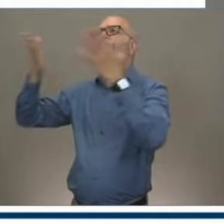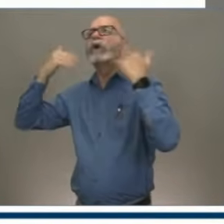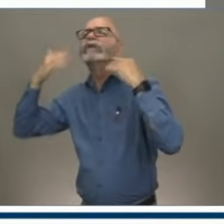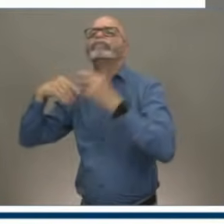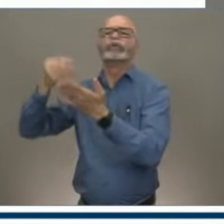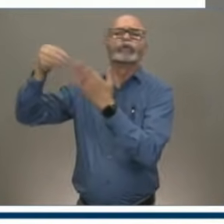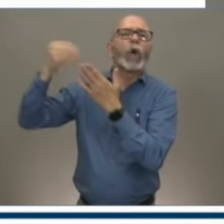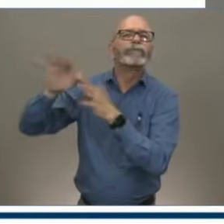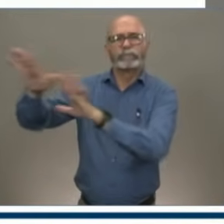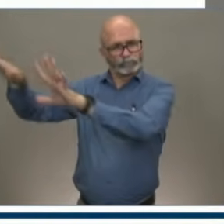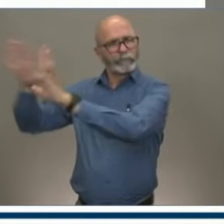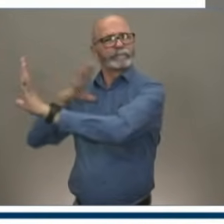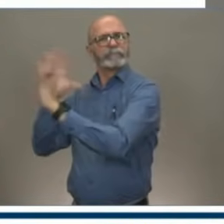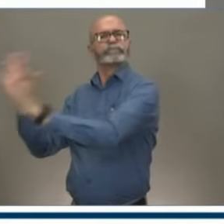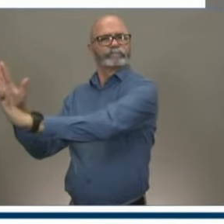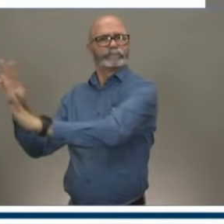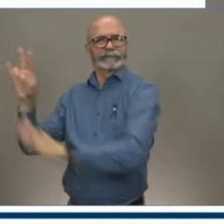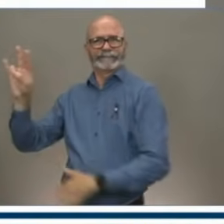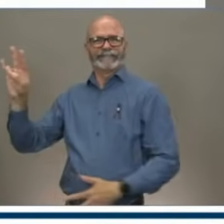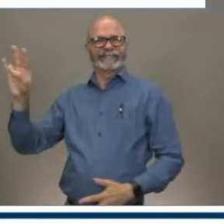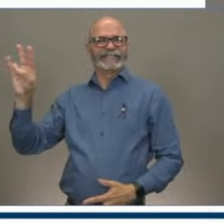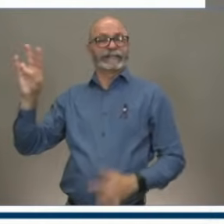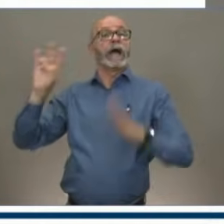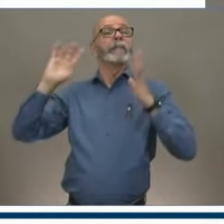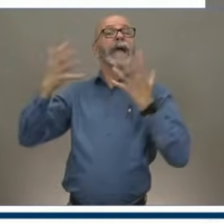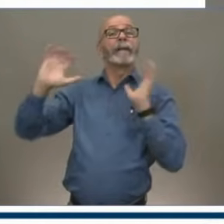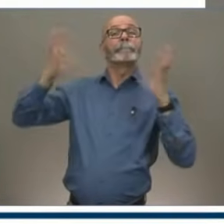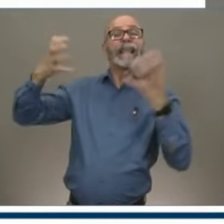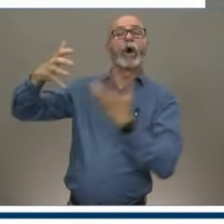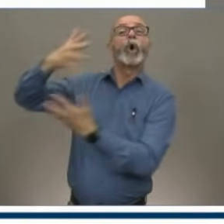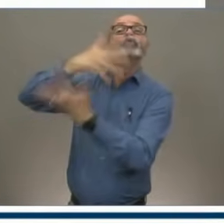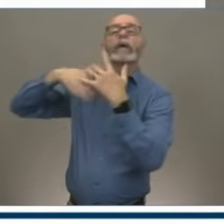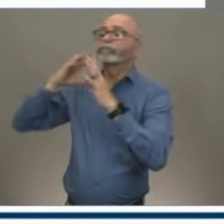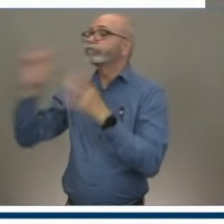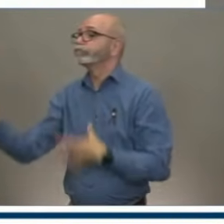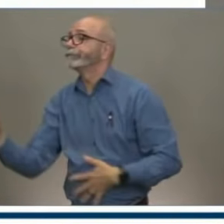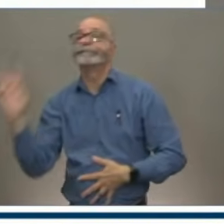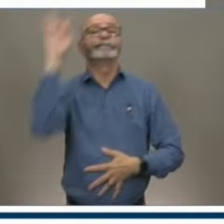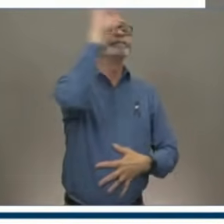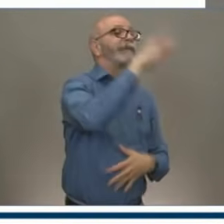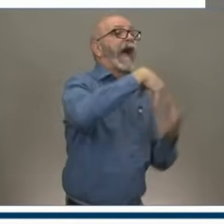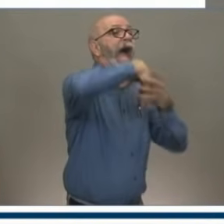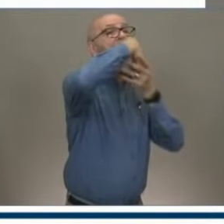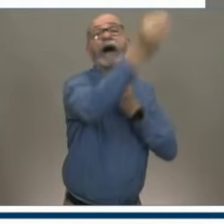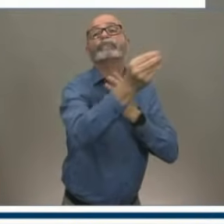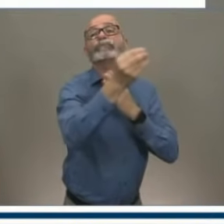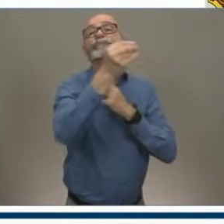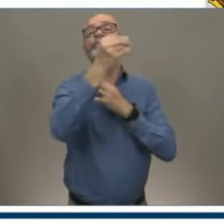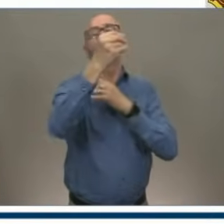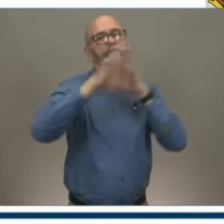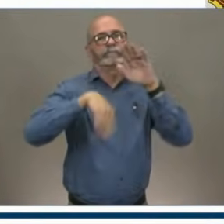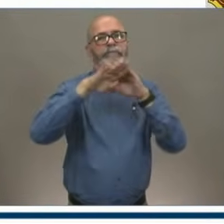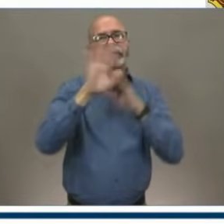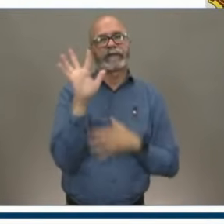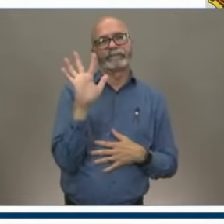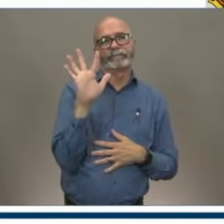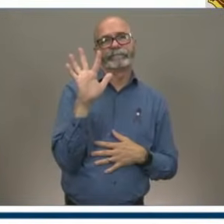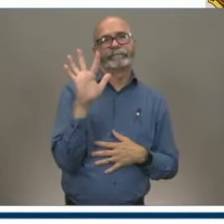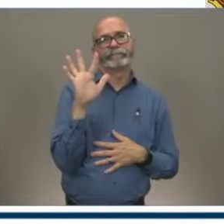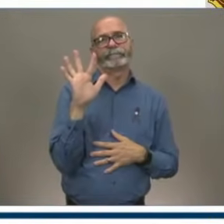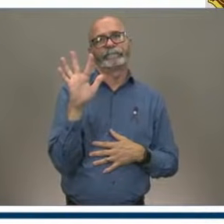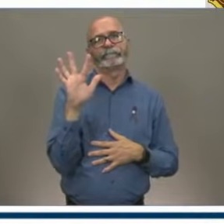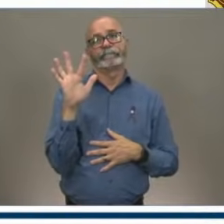that's about a social gathering outside of the home is a maximum of 5 people. Just a reminder. Hang on,